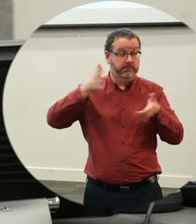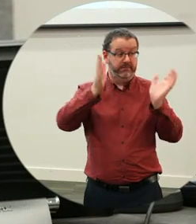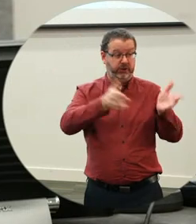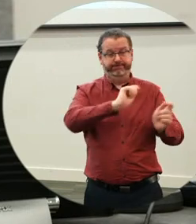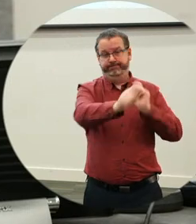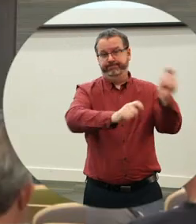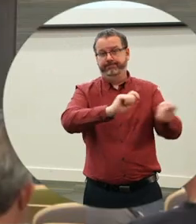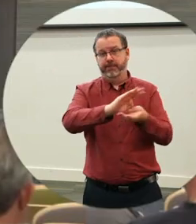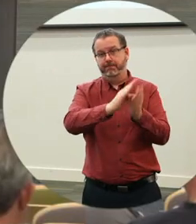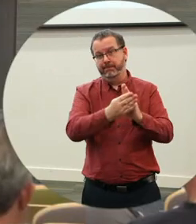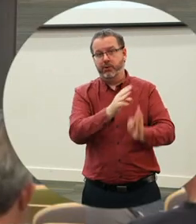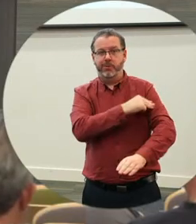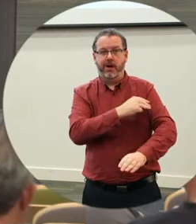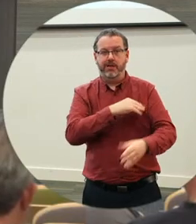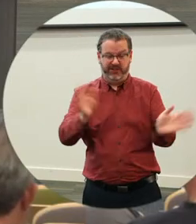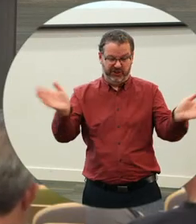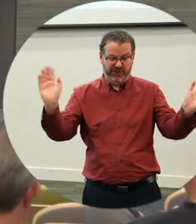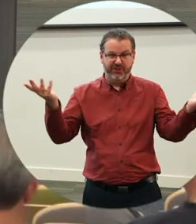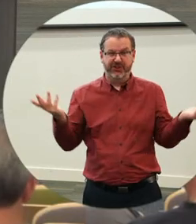That's